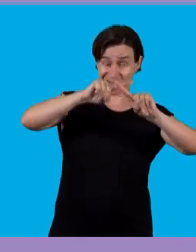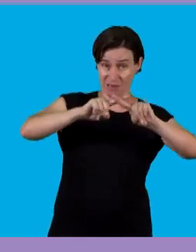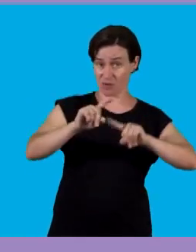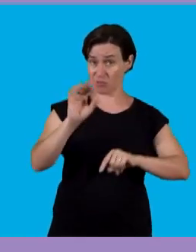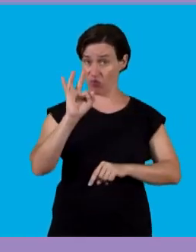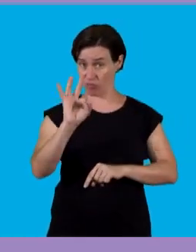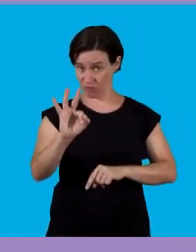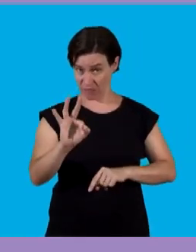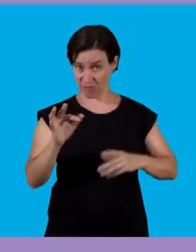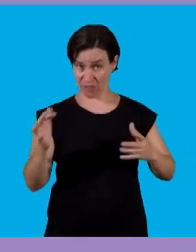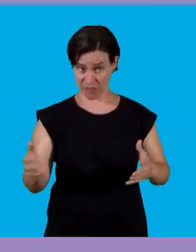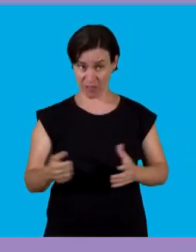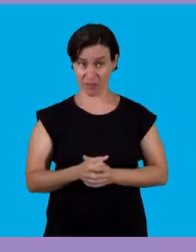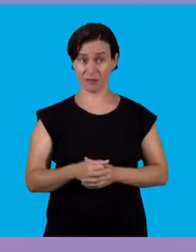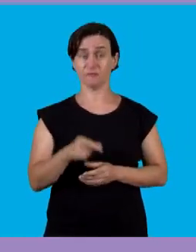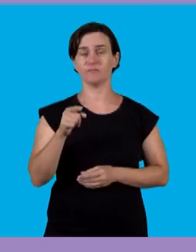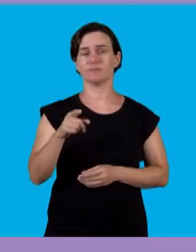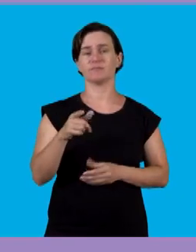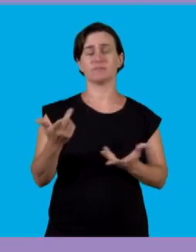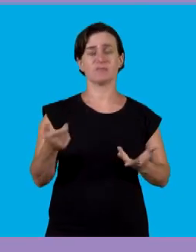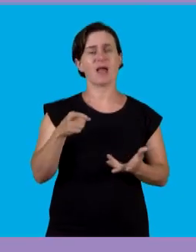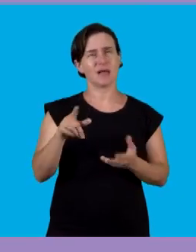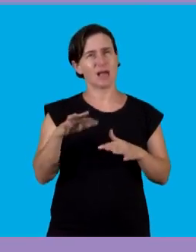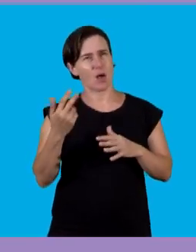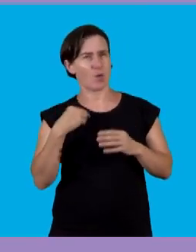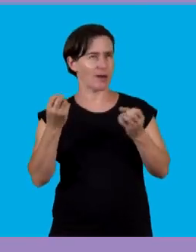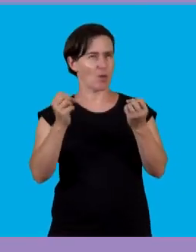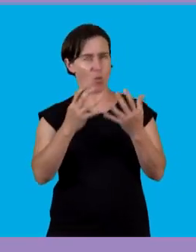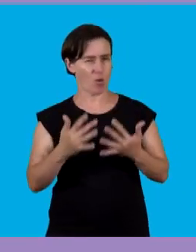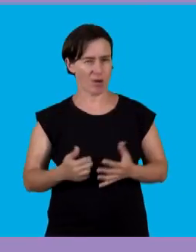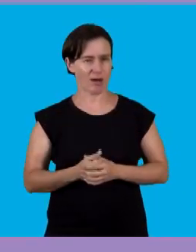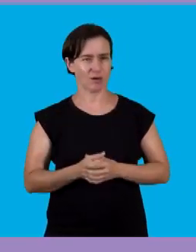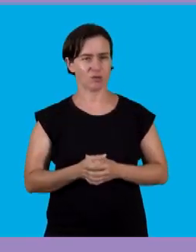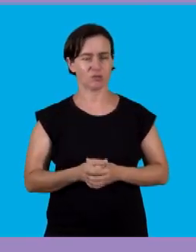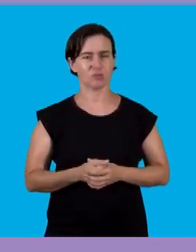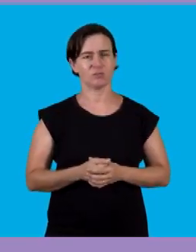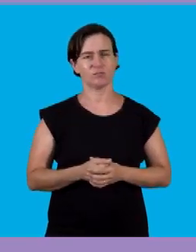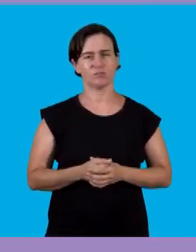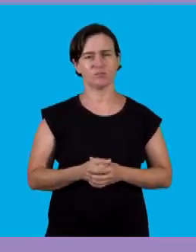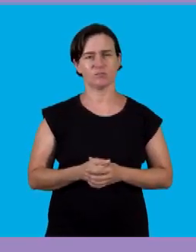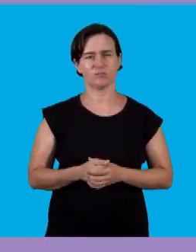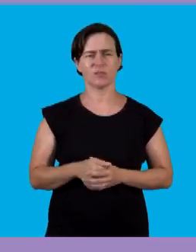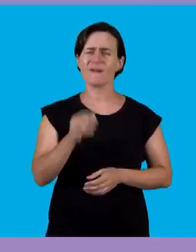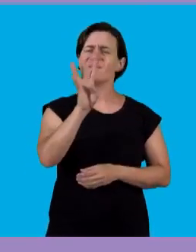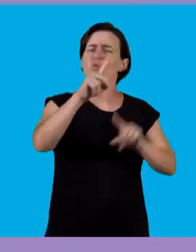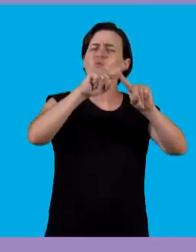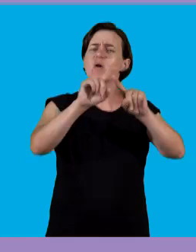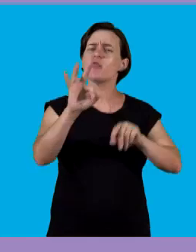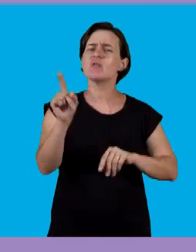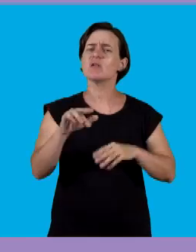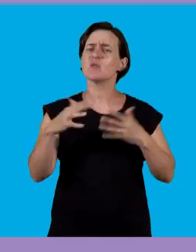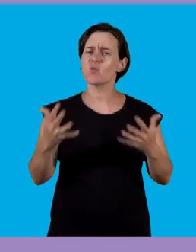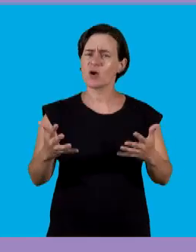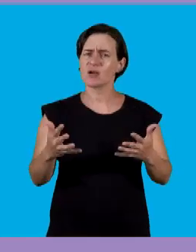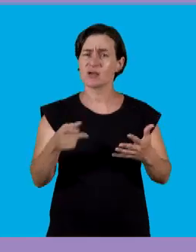we multiplied it with the input value of 3. That's how we got the answer of 11. But Obviously, 4